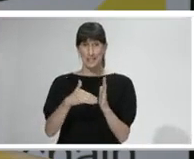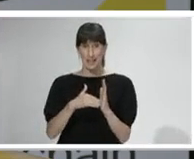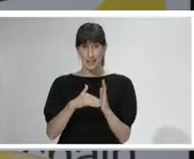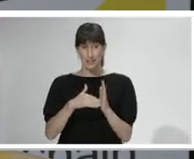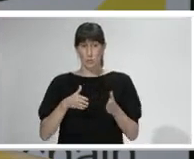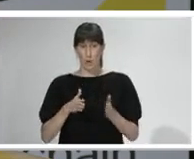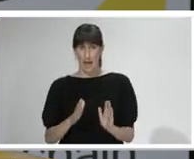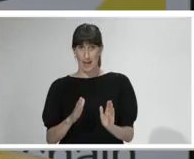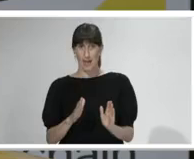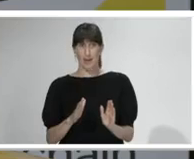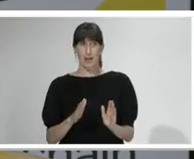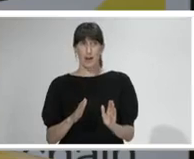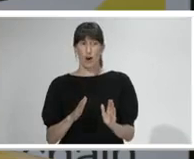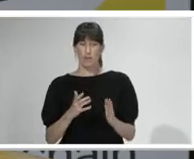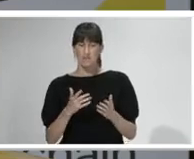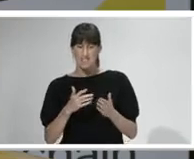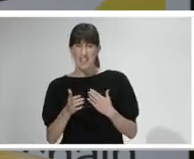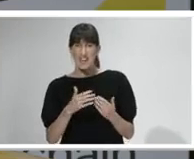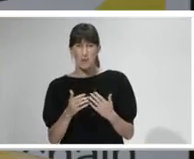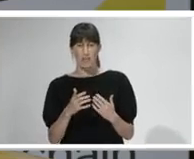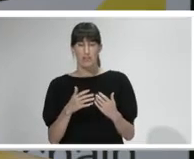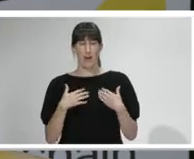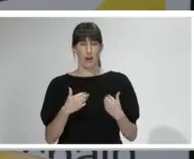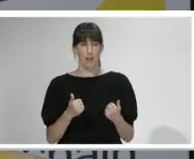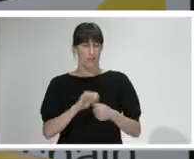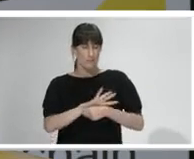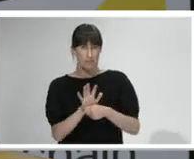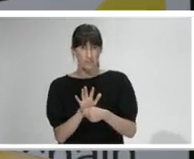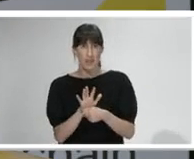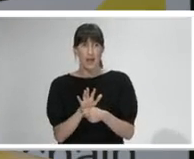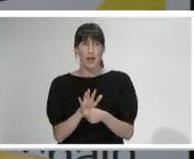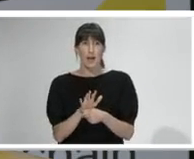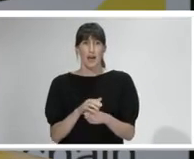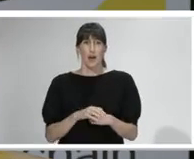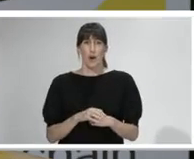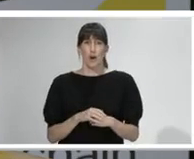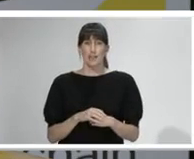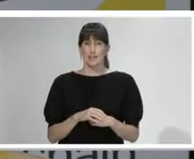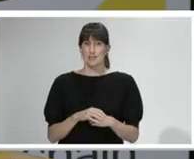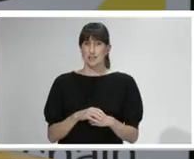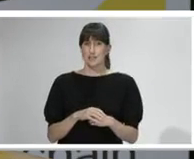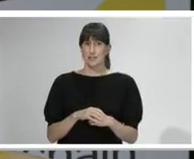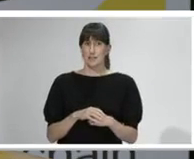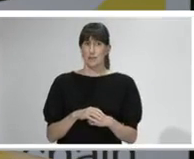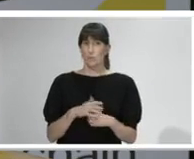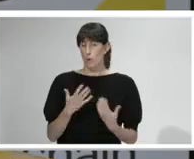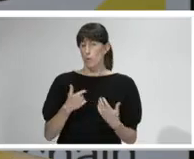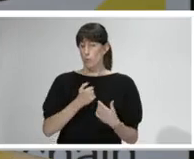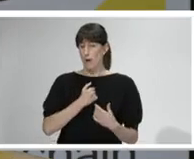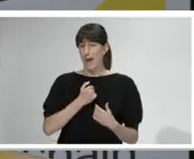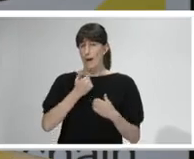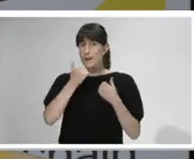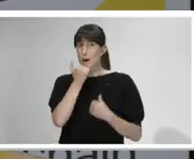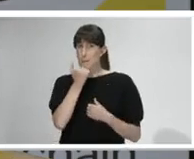had not only a lowish number of cases, but low hospitalisation rates. And so people have been able to be